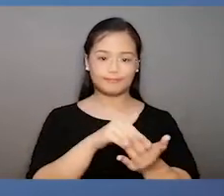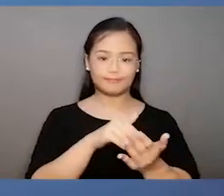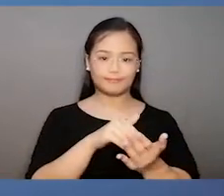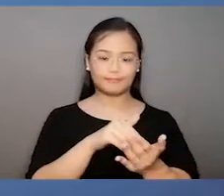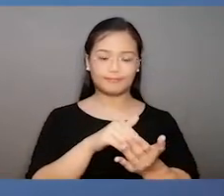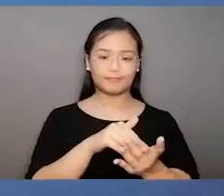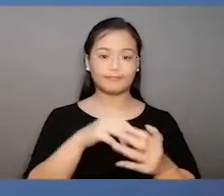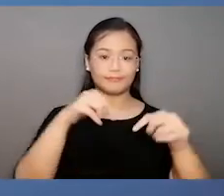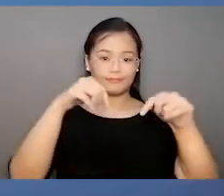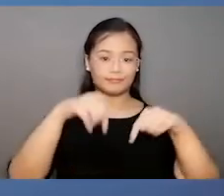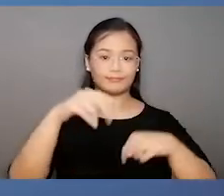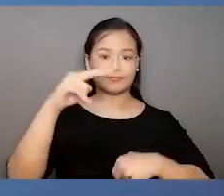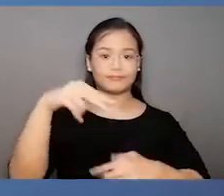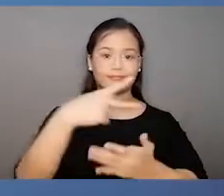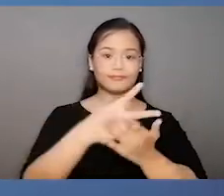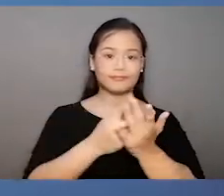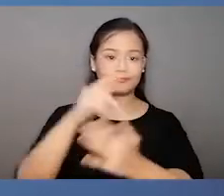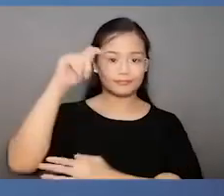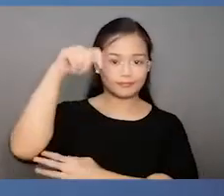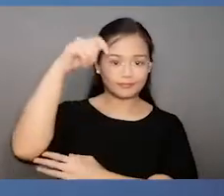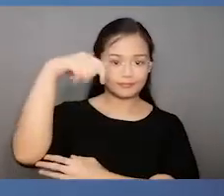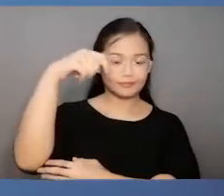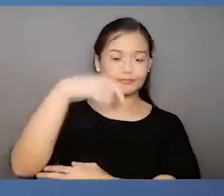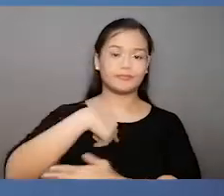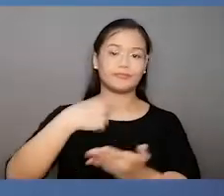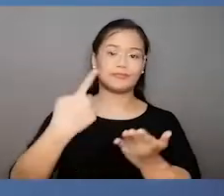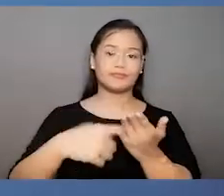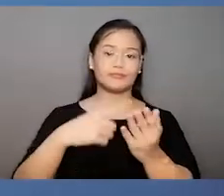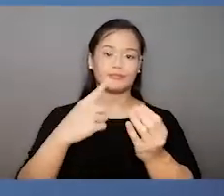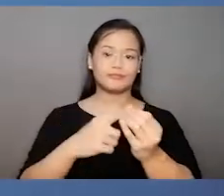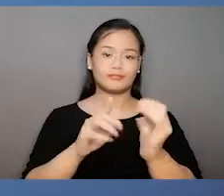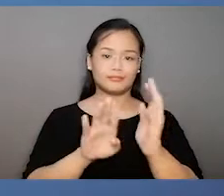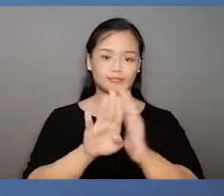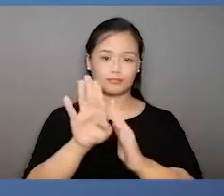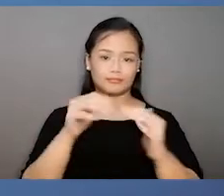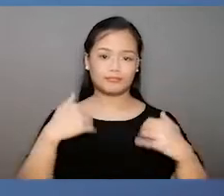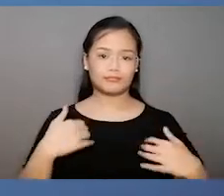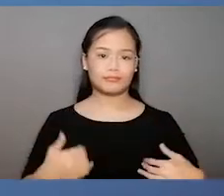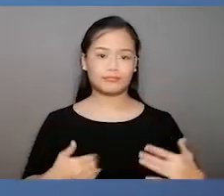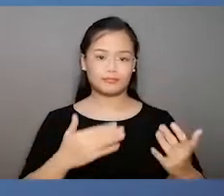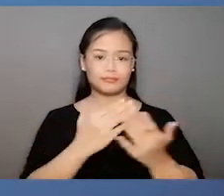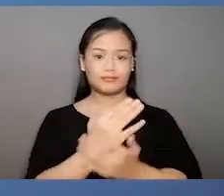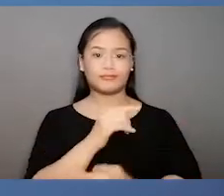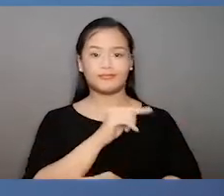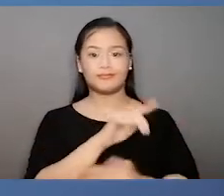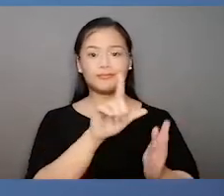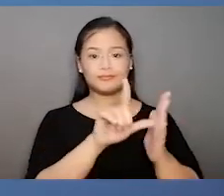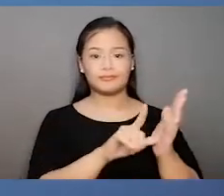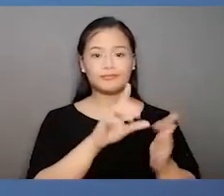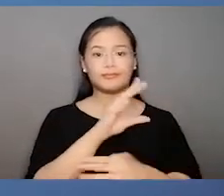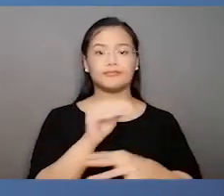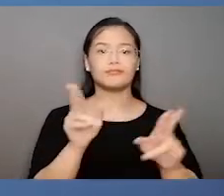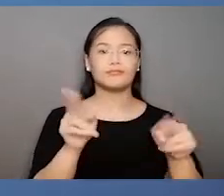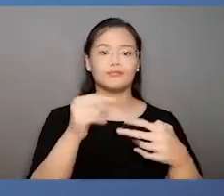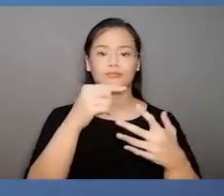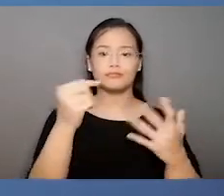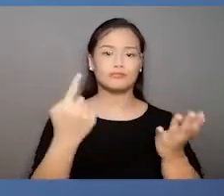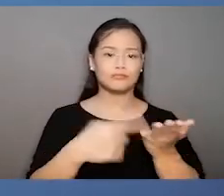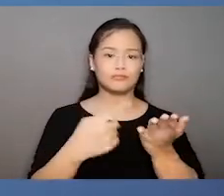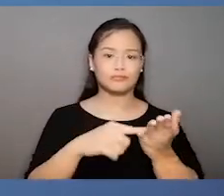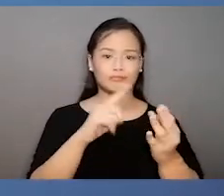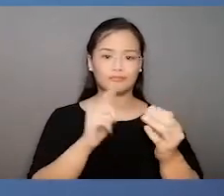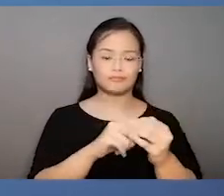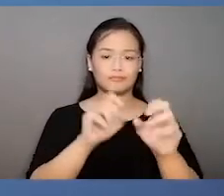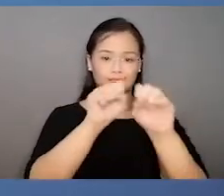discussing the development of human rights in law, as well as a brief overview of the system of protection of